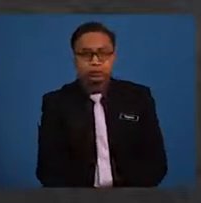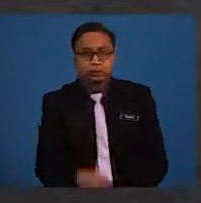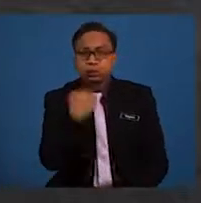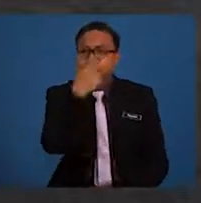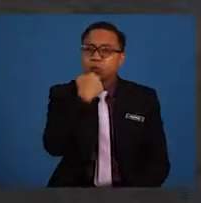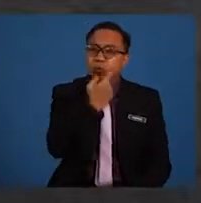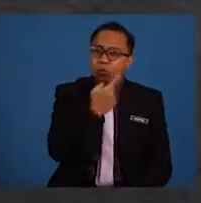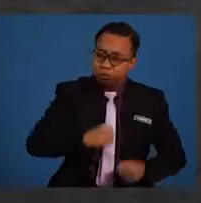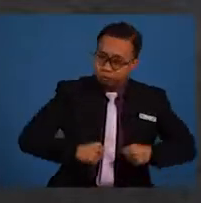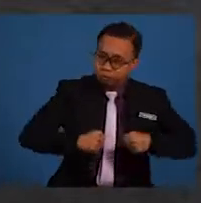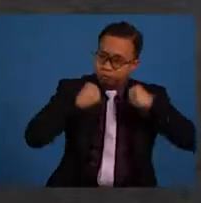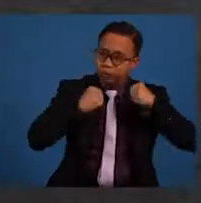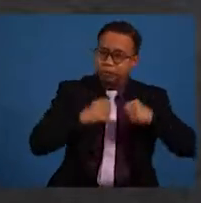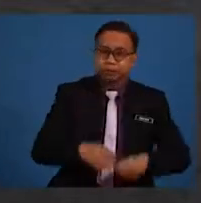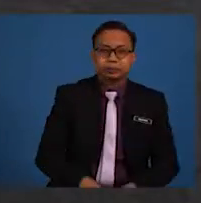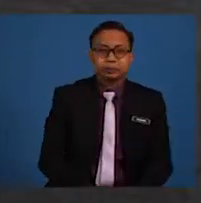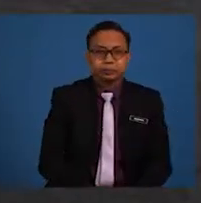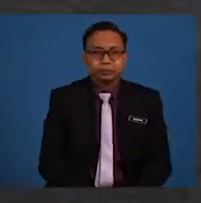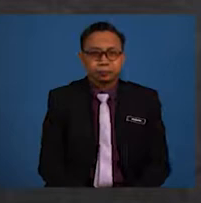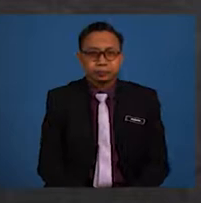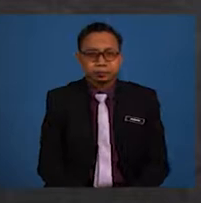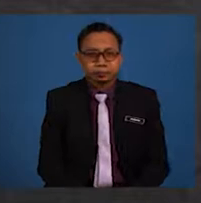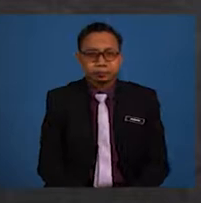is the survivor here?